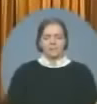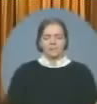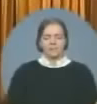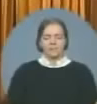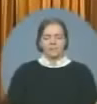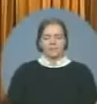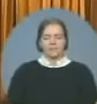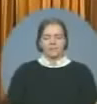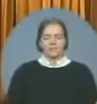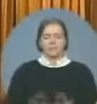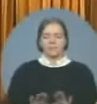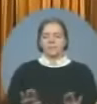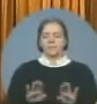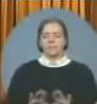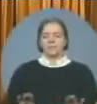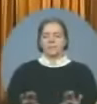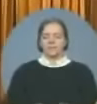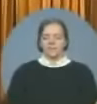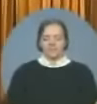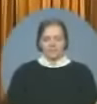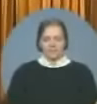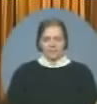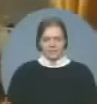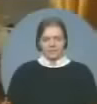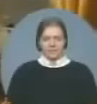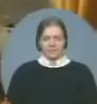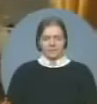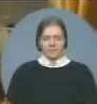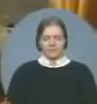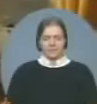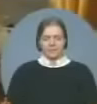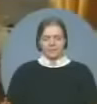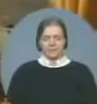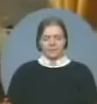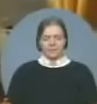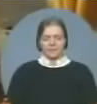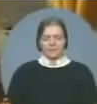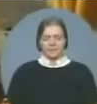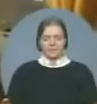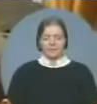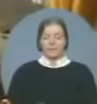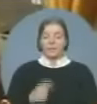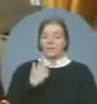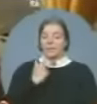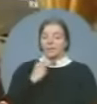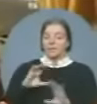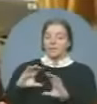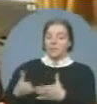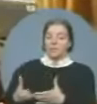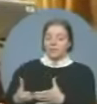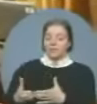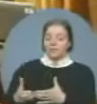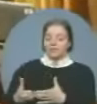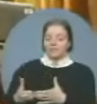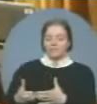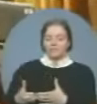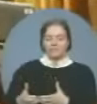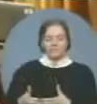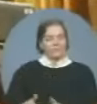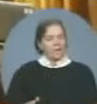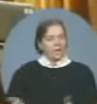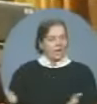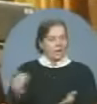Order. The Honourable Government House Leader. Mr. Speaker, the Liberals continue to change stories that just don't exist. What happened on May